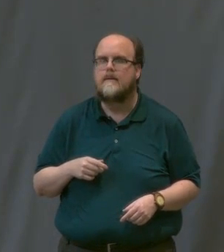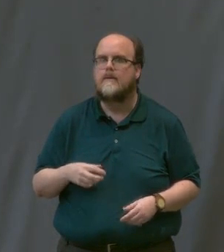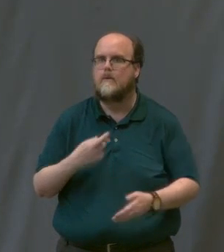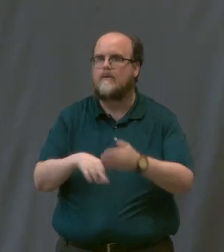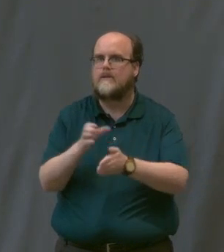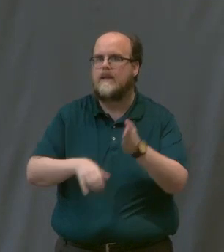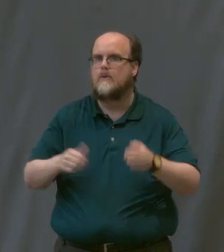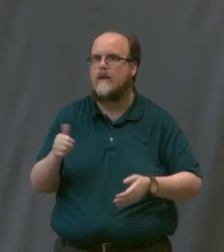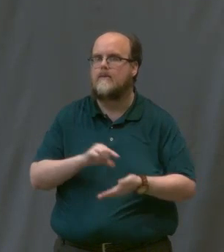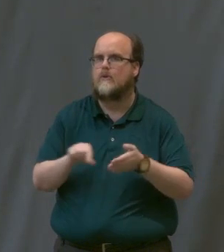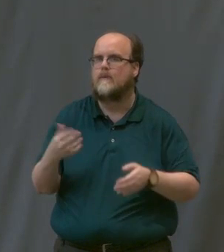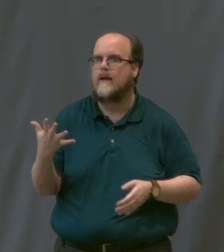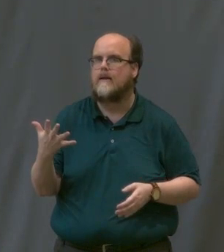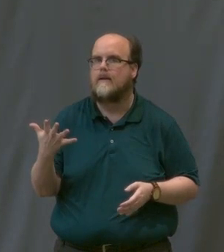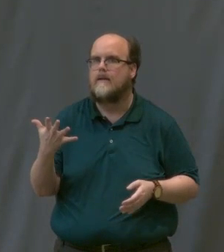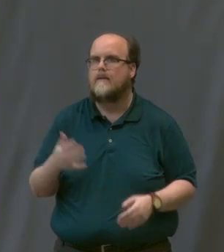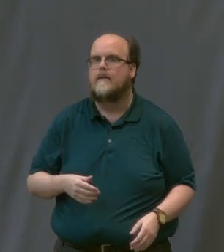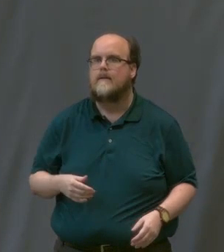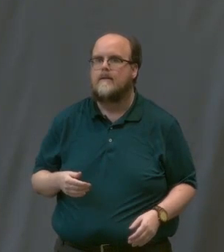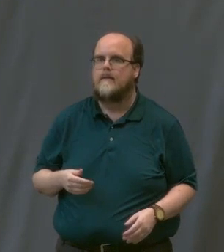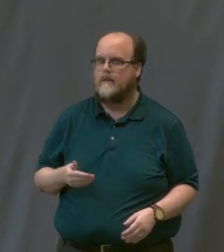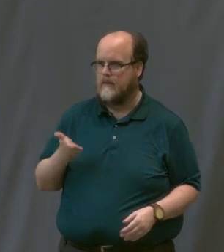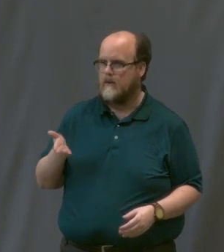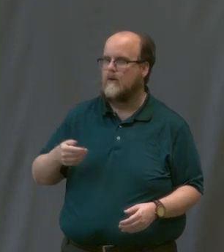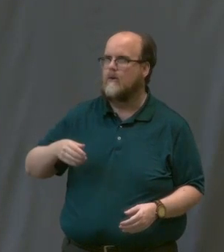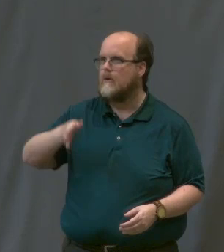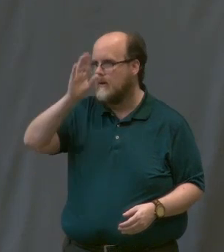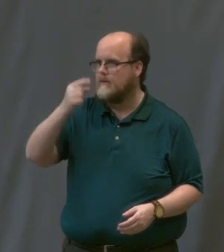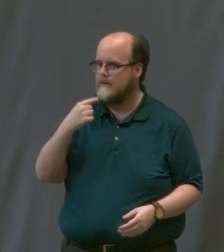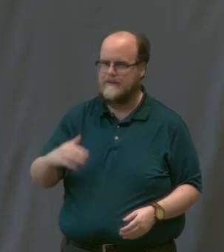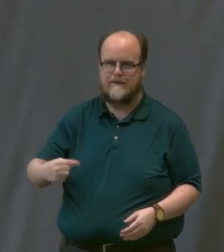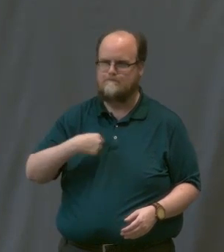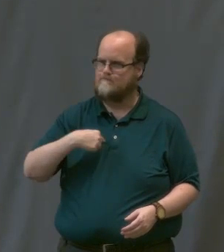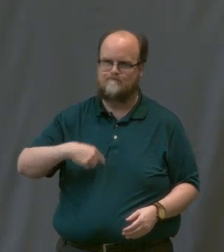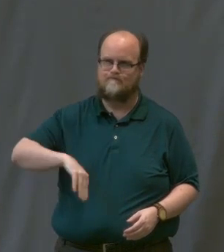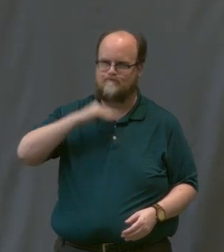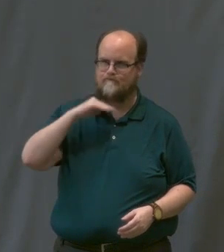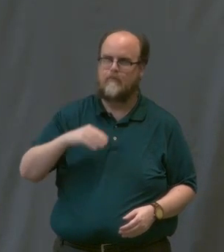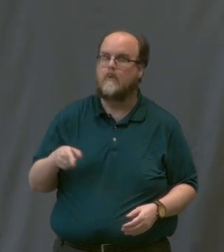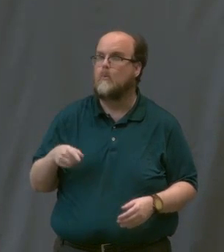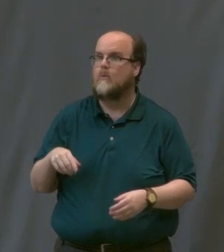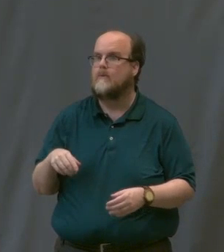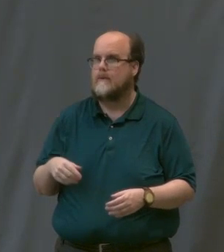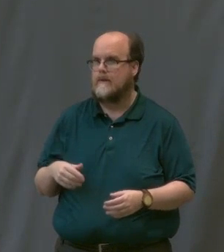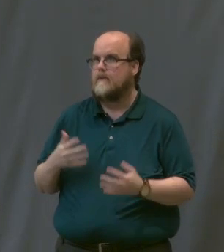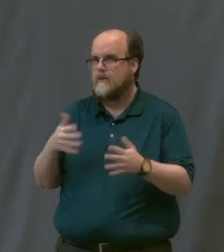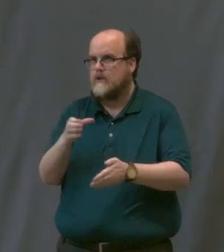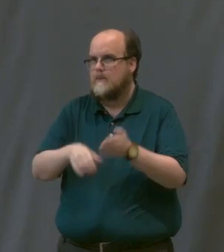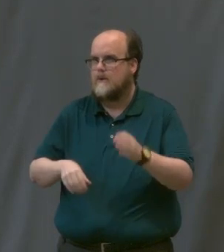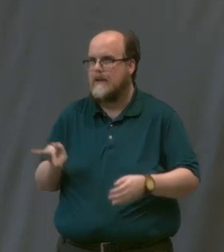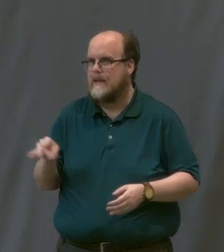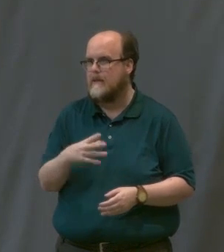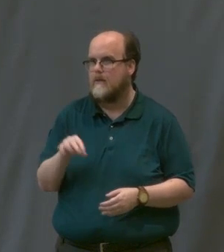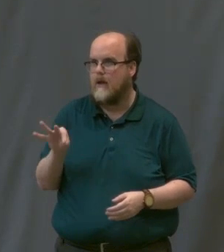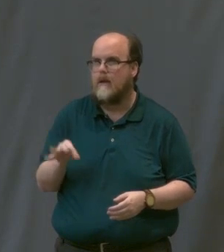Revelation chapter 10, verse 5. Here is where God says, I have had enough. Now remember, we just got out of chapters 8 and 9,